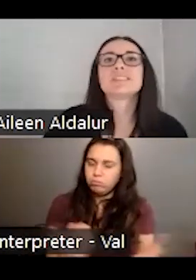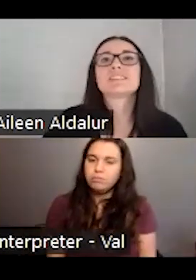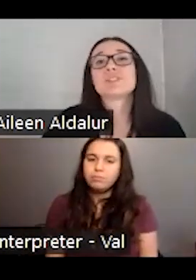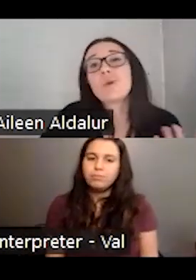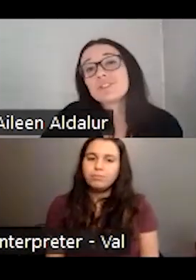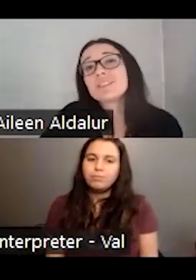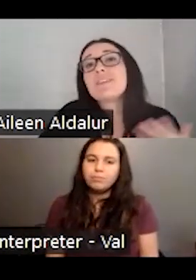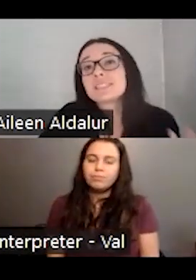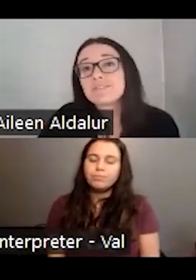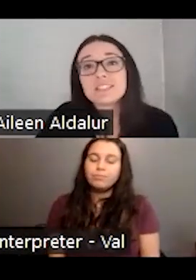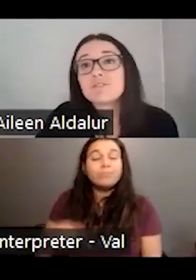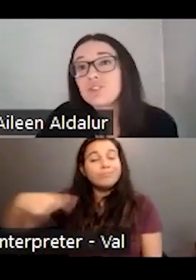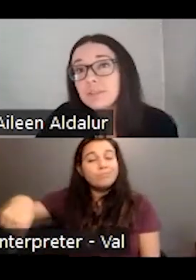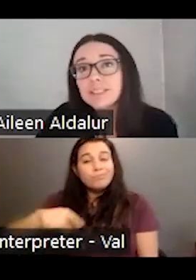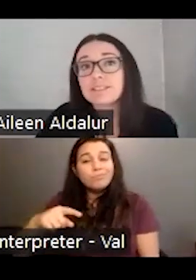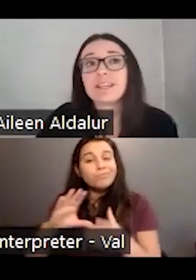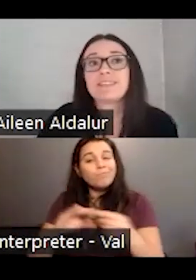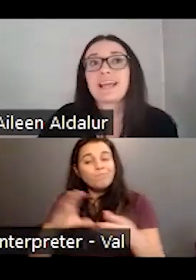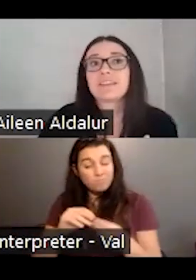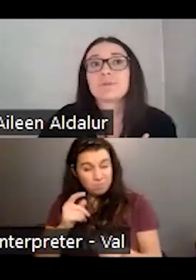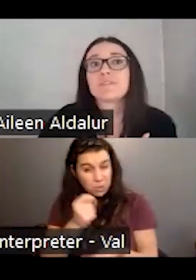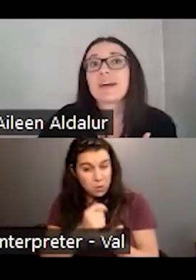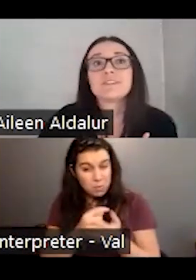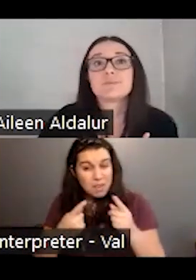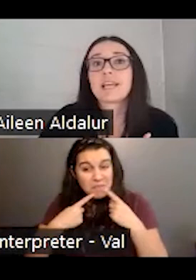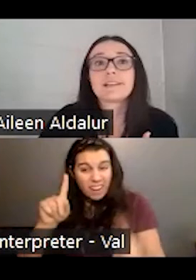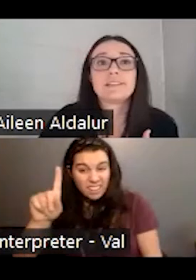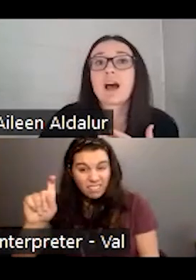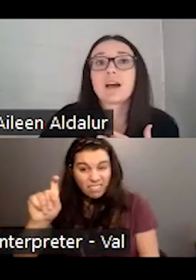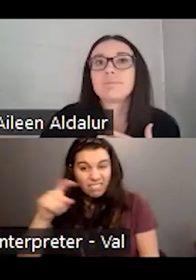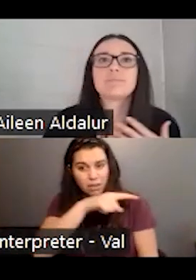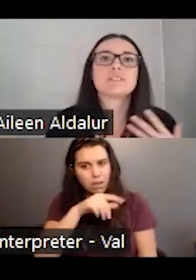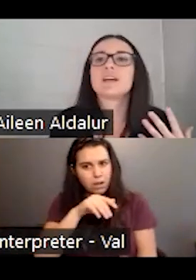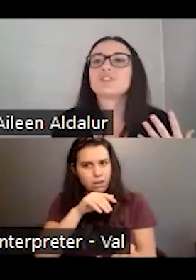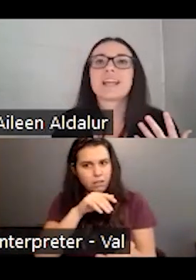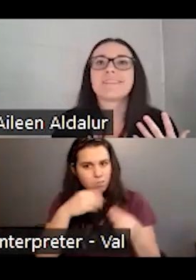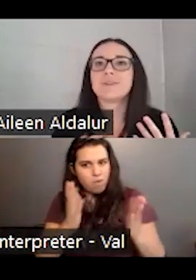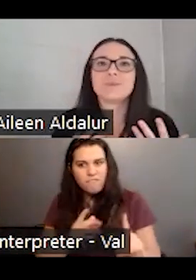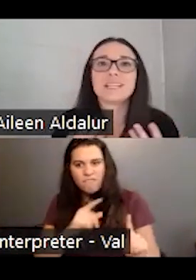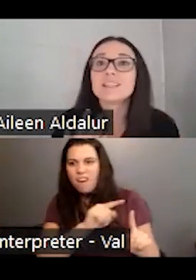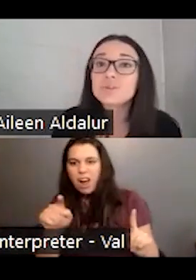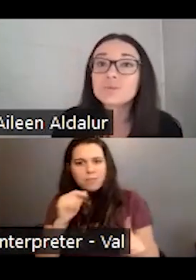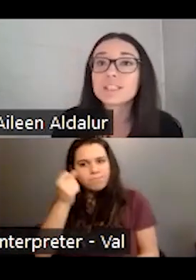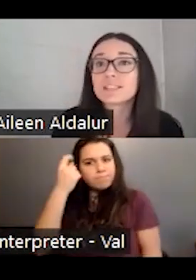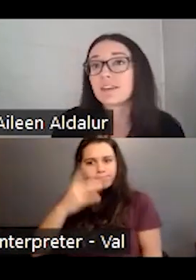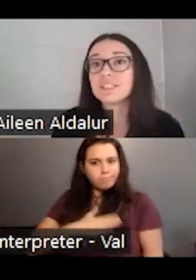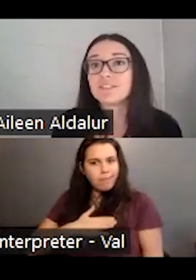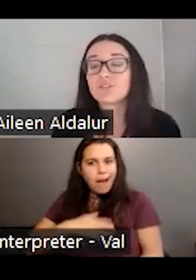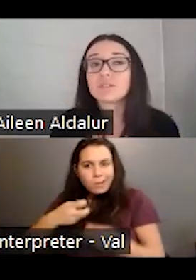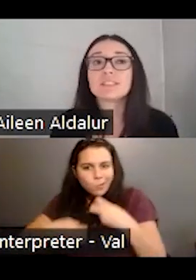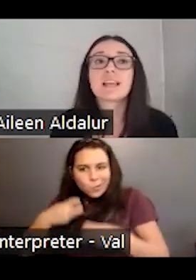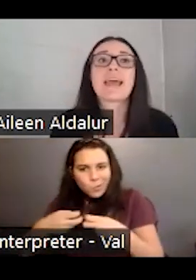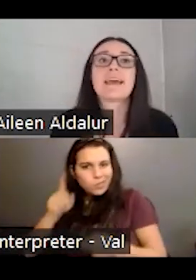Similarly, the participants questioned the effectiveness of treatment, given that their providers would likely not be able to understand their unique issues as